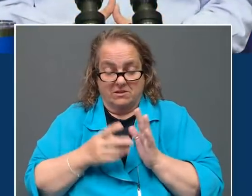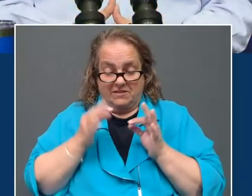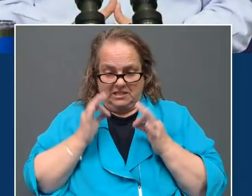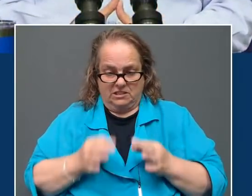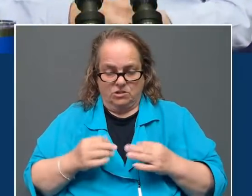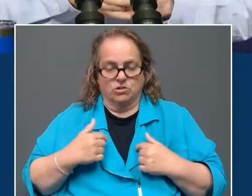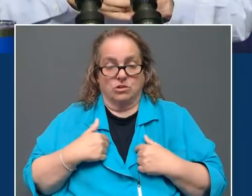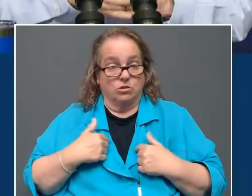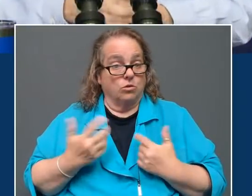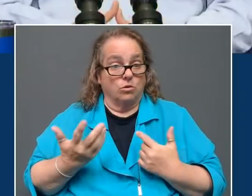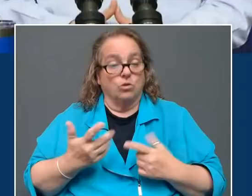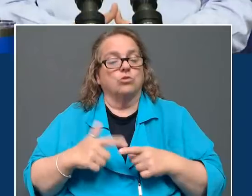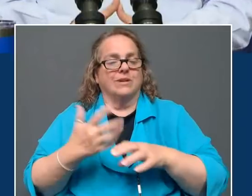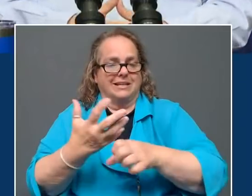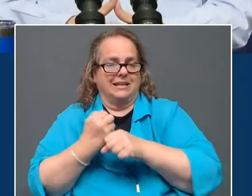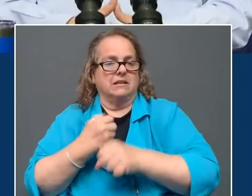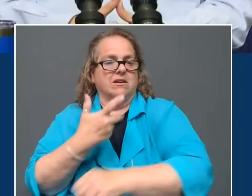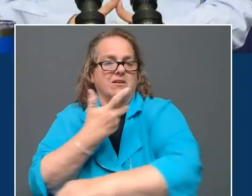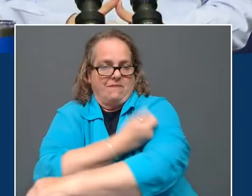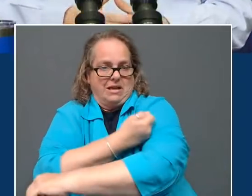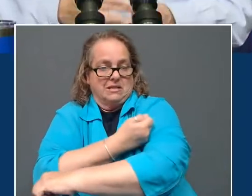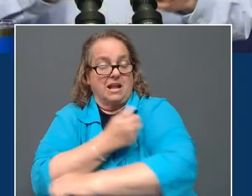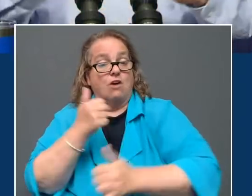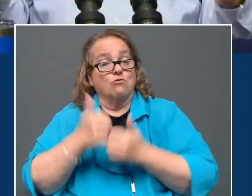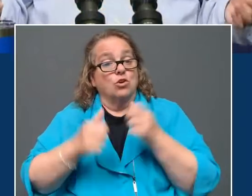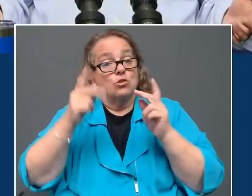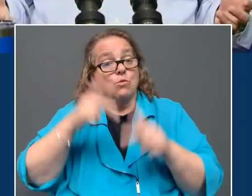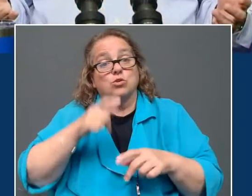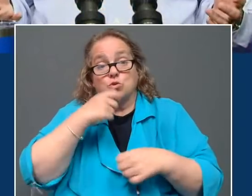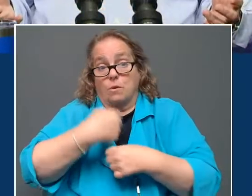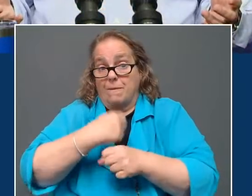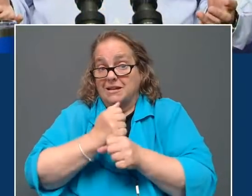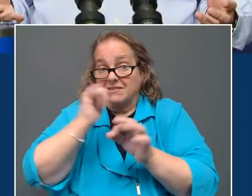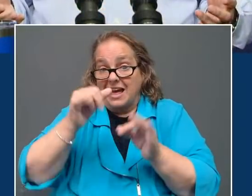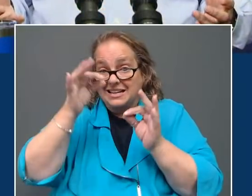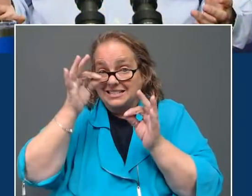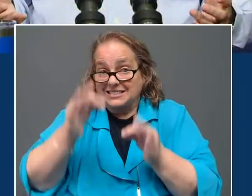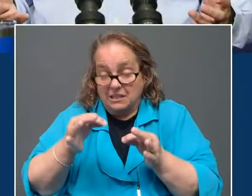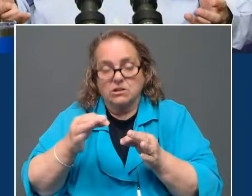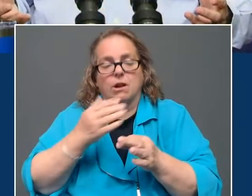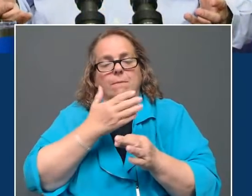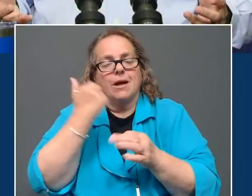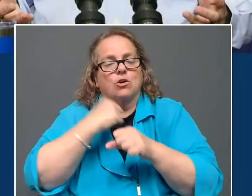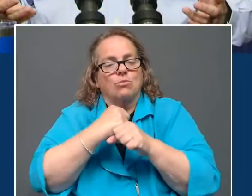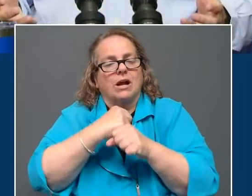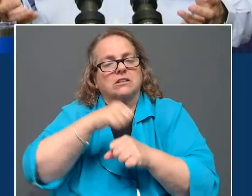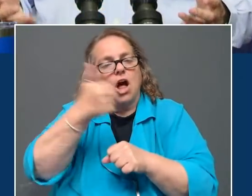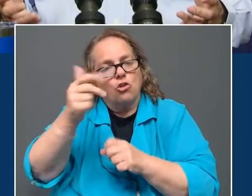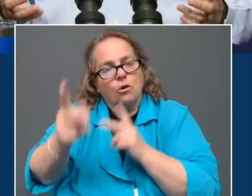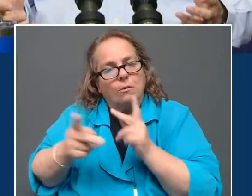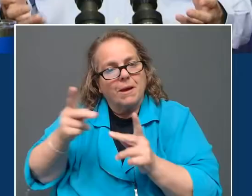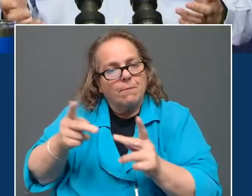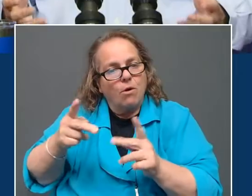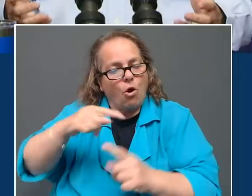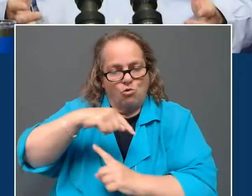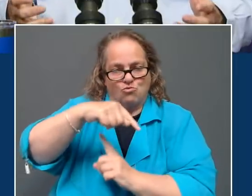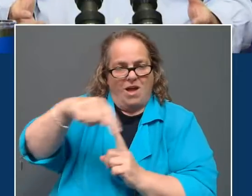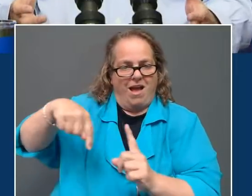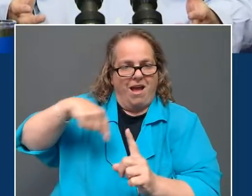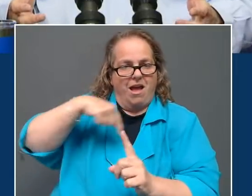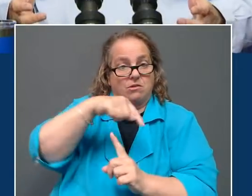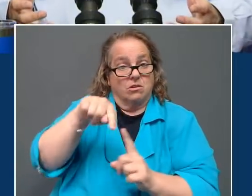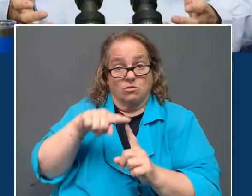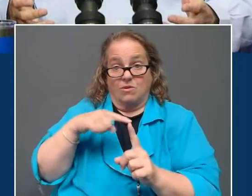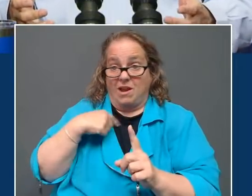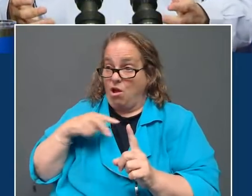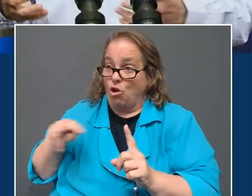vaccinated. Every single person who makes that decision better protects the people around them. And as we look around, we ought to see that it is not only